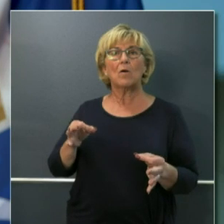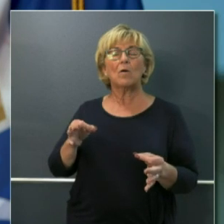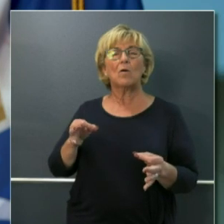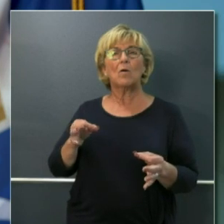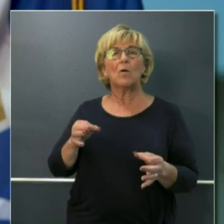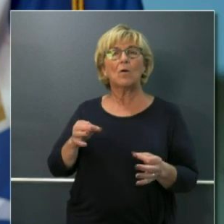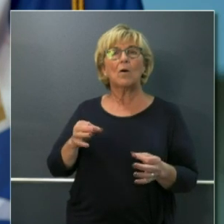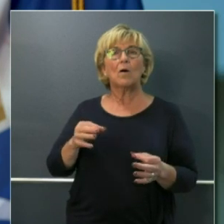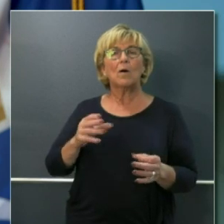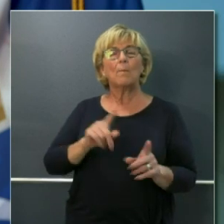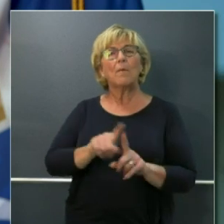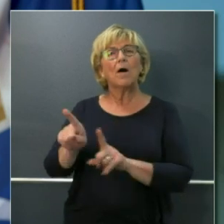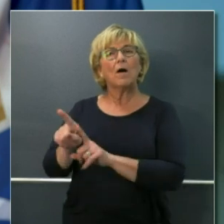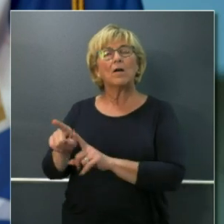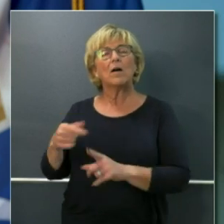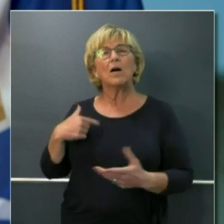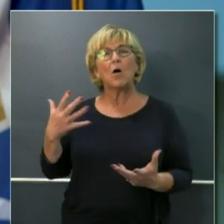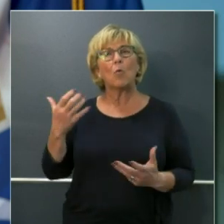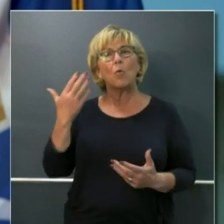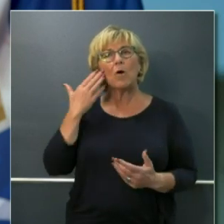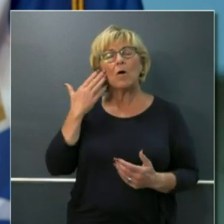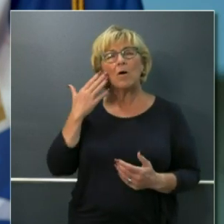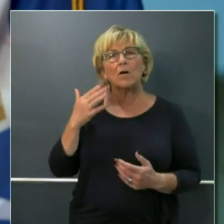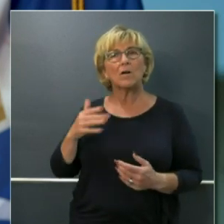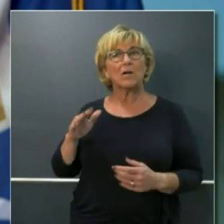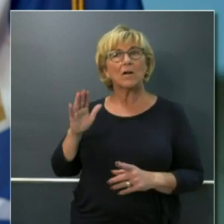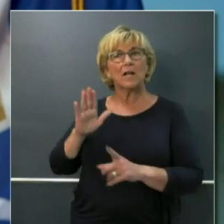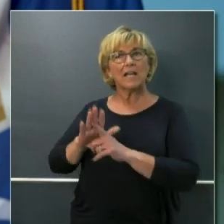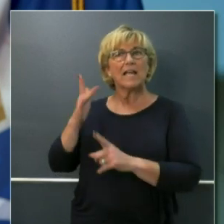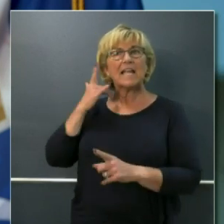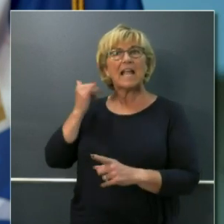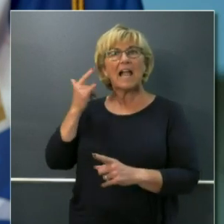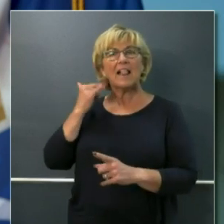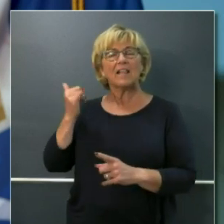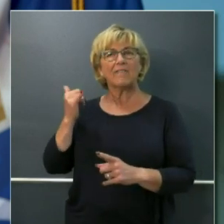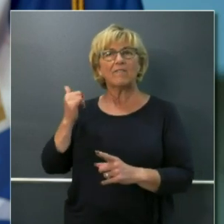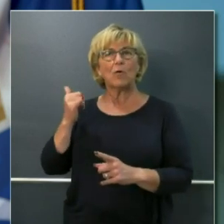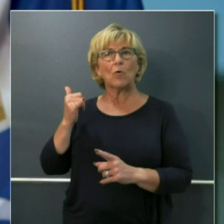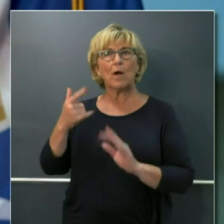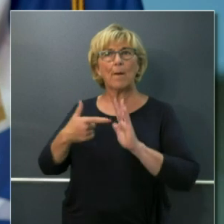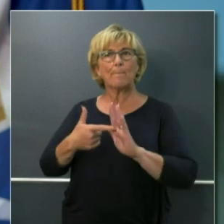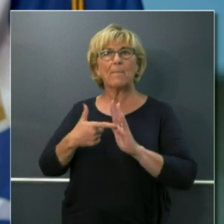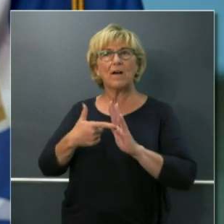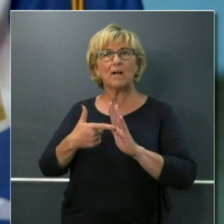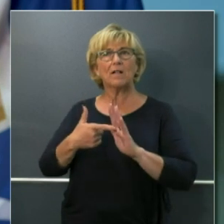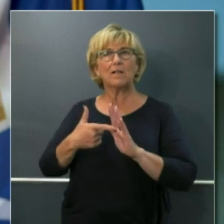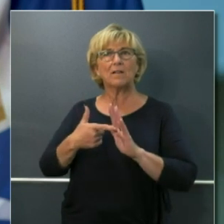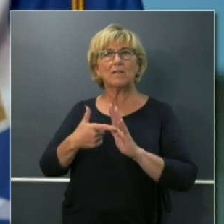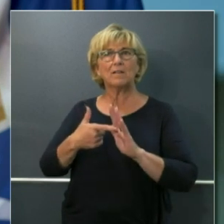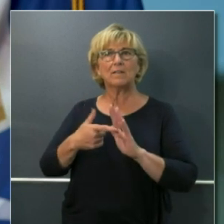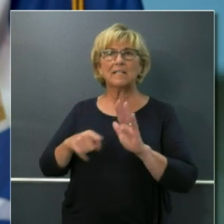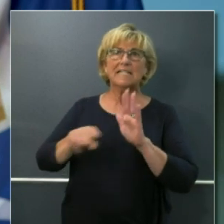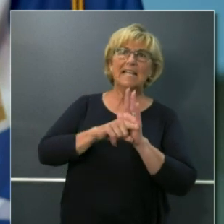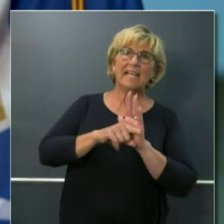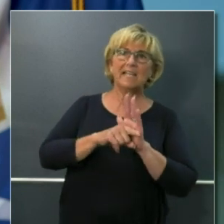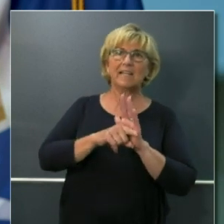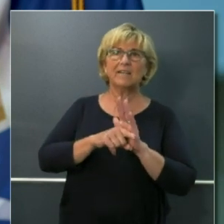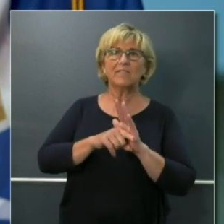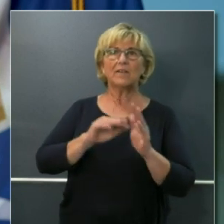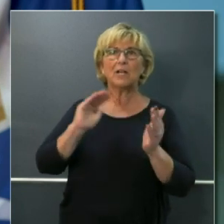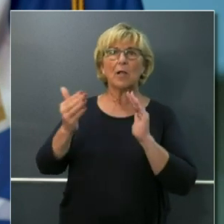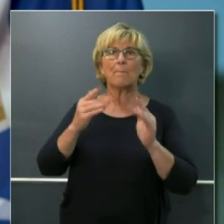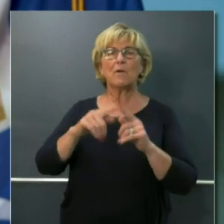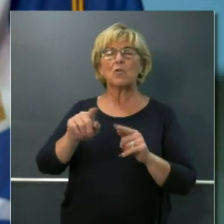I'm curious, California's model has seemed to be an outlier, certainly overly pessimistic at best compared to the